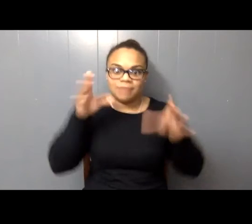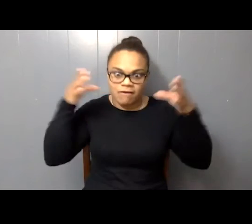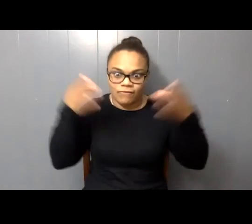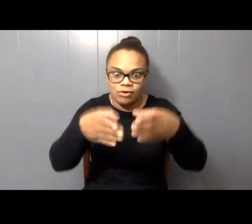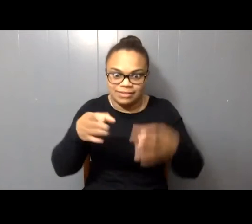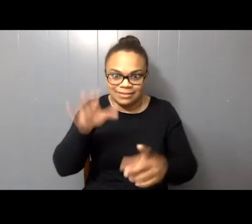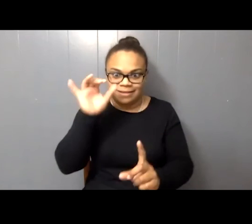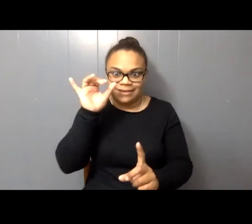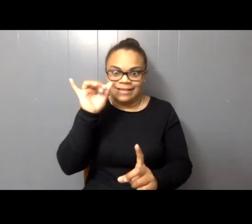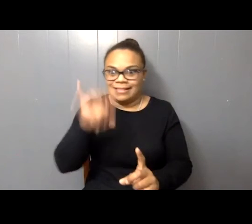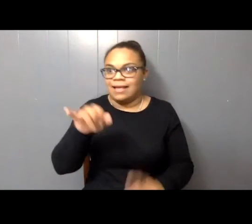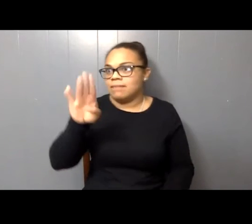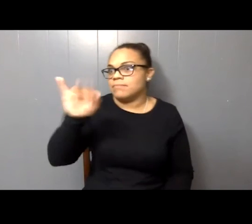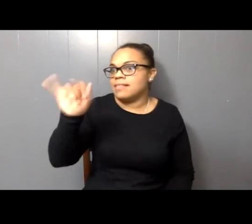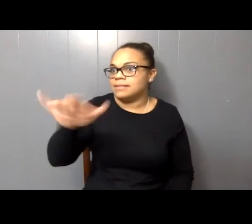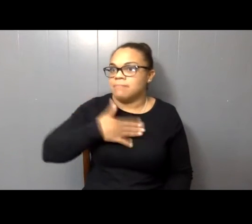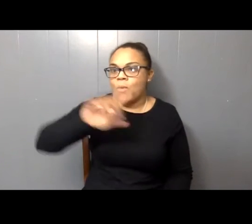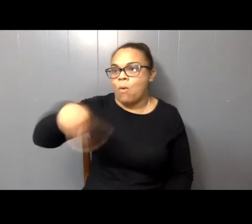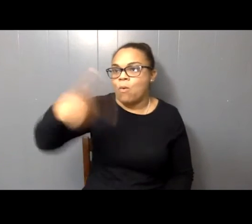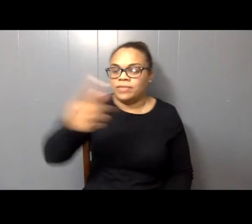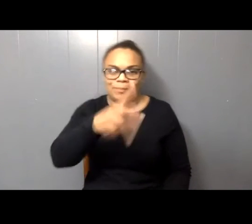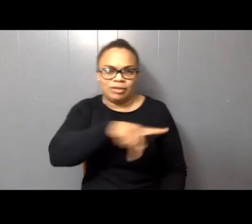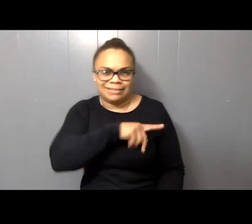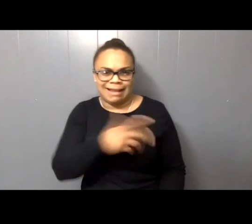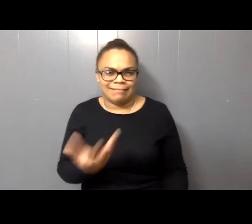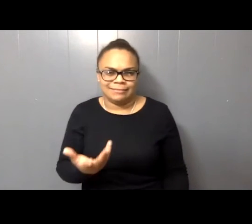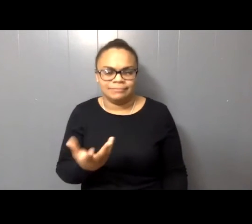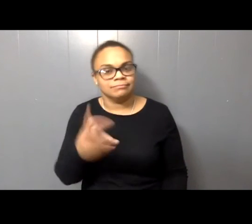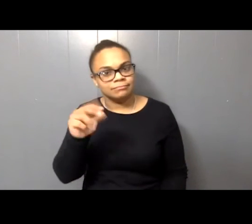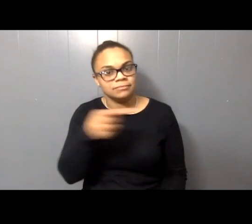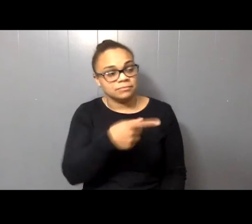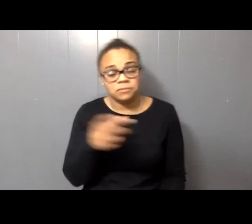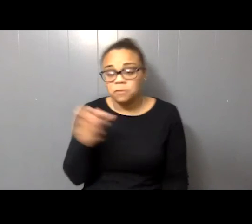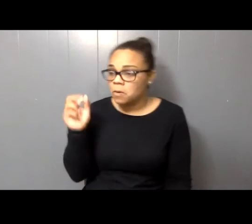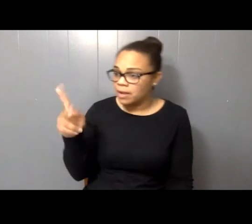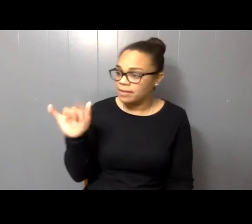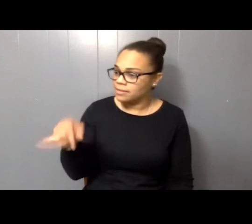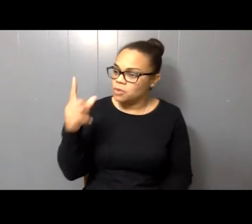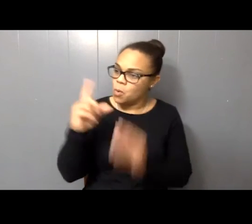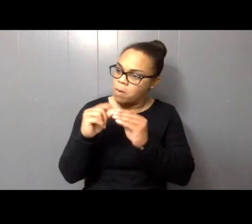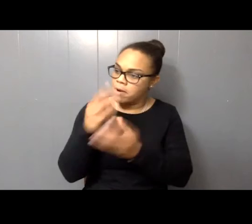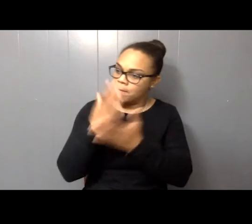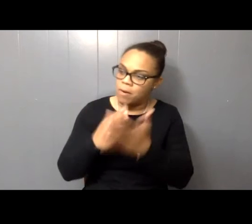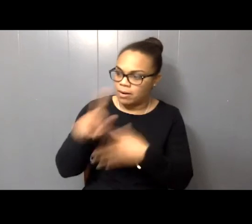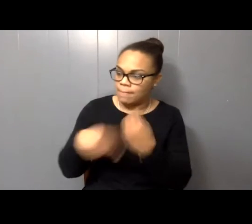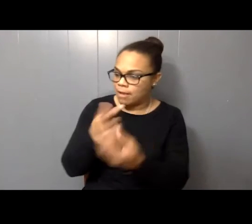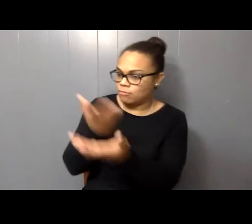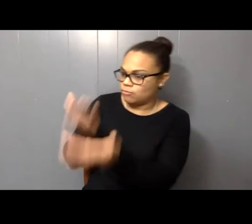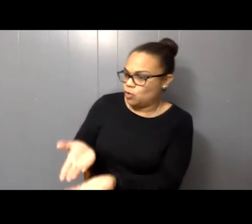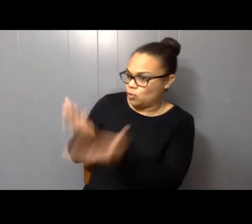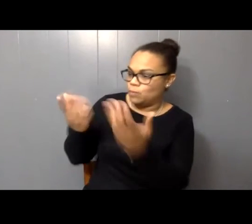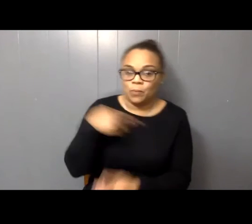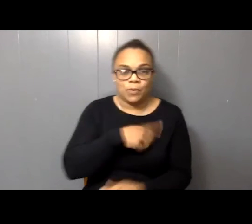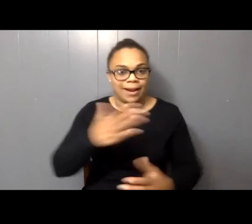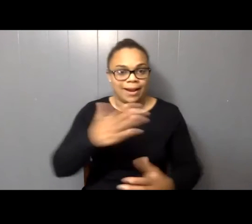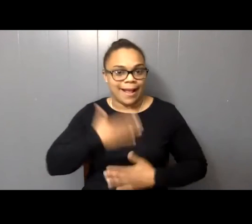like personality trait, you know? They just were like, okay, this is one more aspect about you that we're glad that you